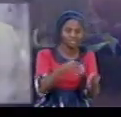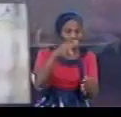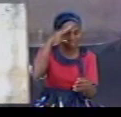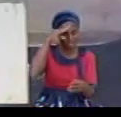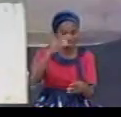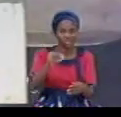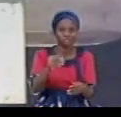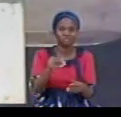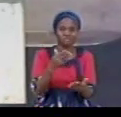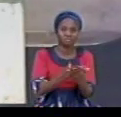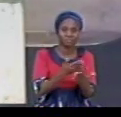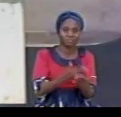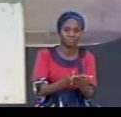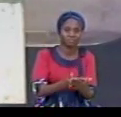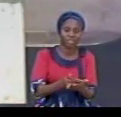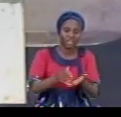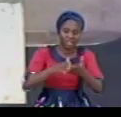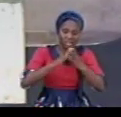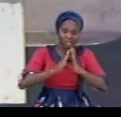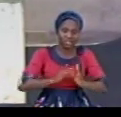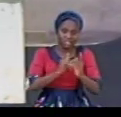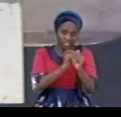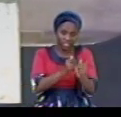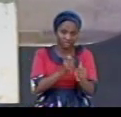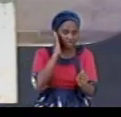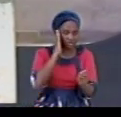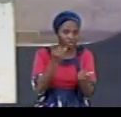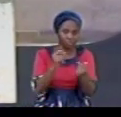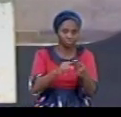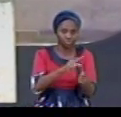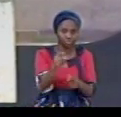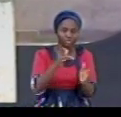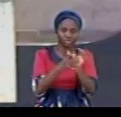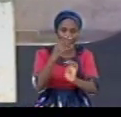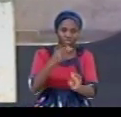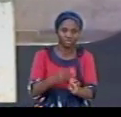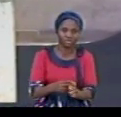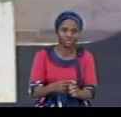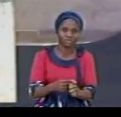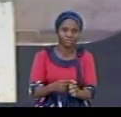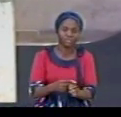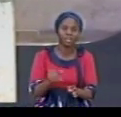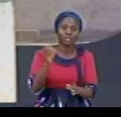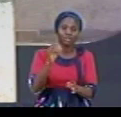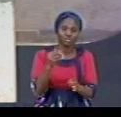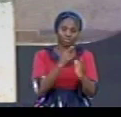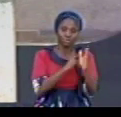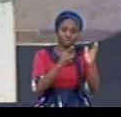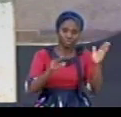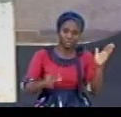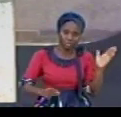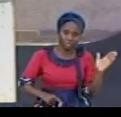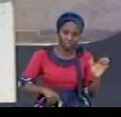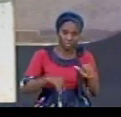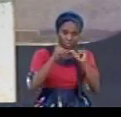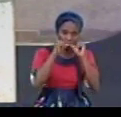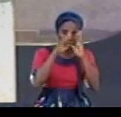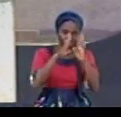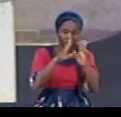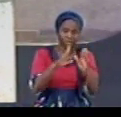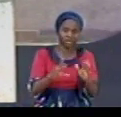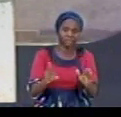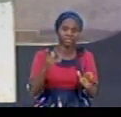you. And everyone an earring of gold. So the Lord blessed